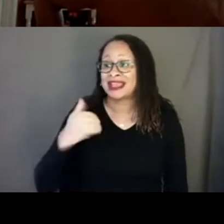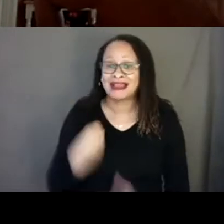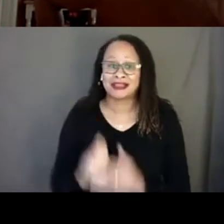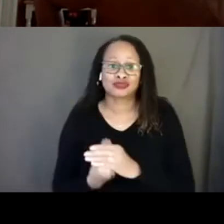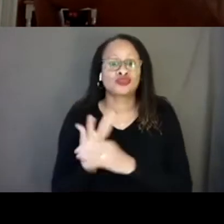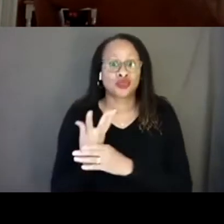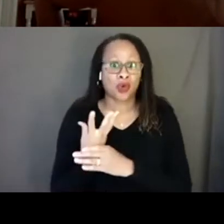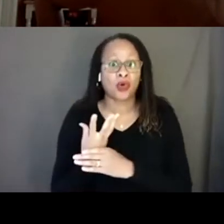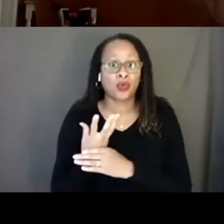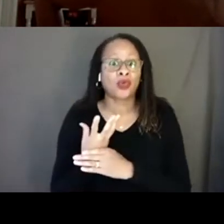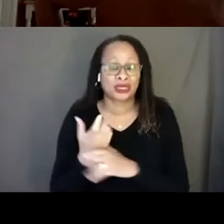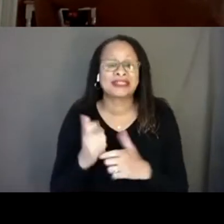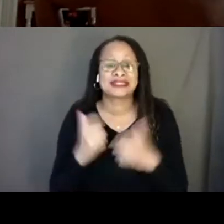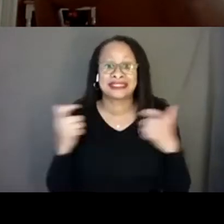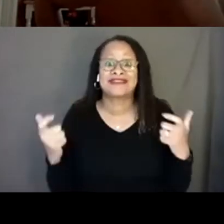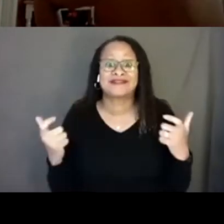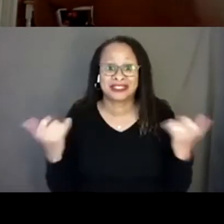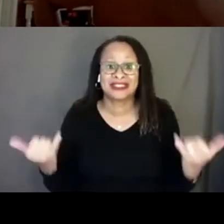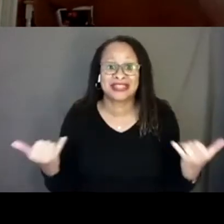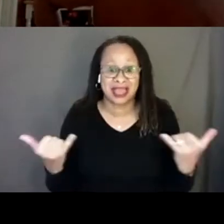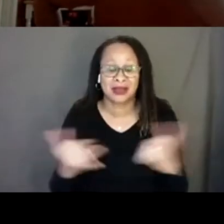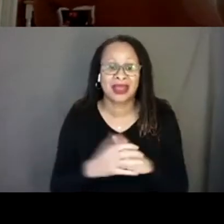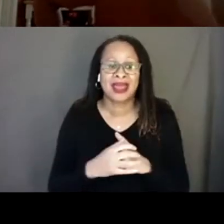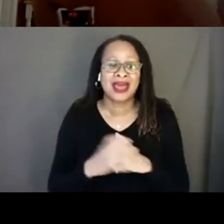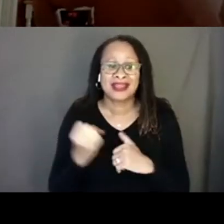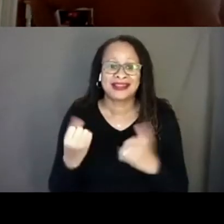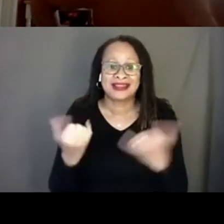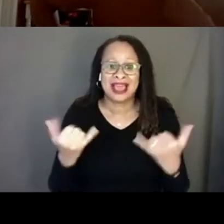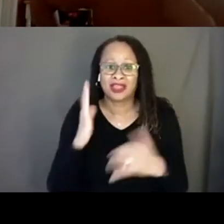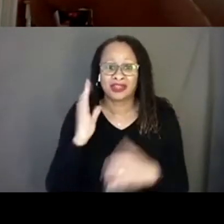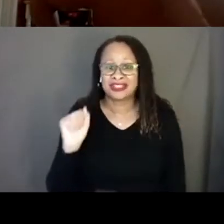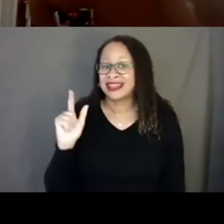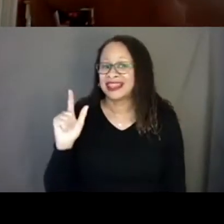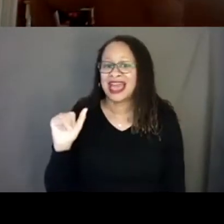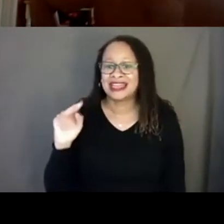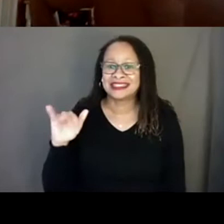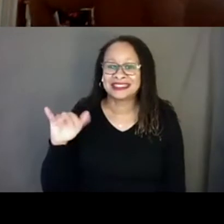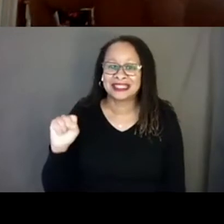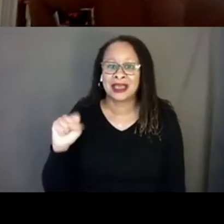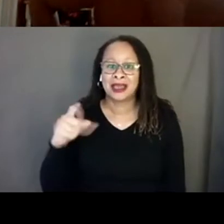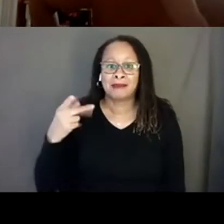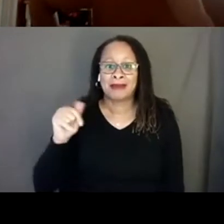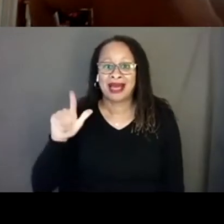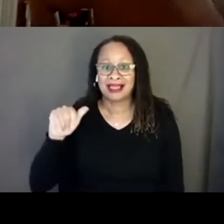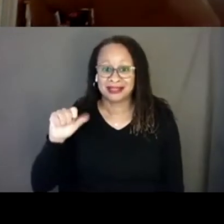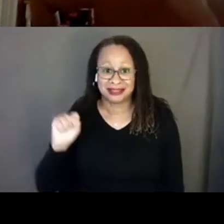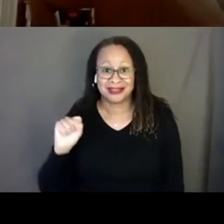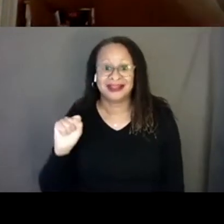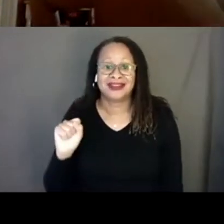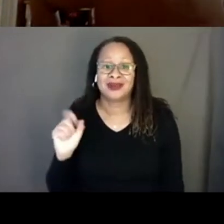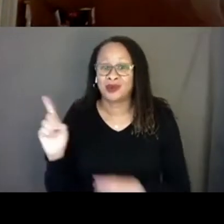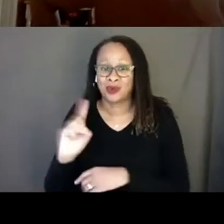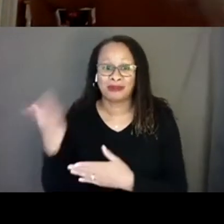significantly since I was there. There's now like an Aladdin's Palace where the film school that I'm familiar with was.